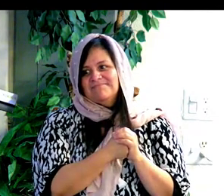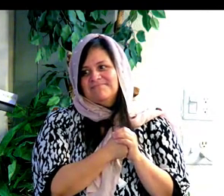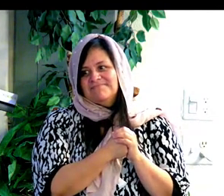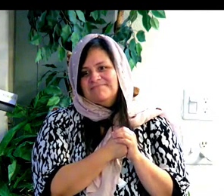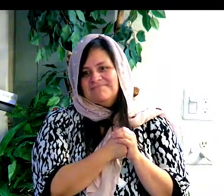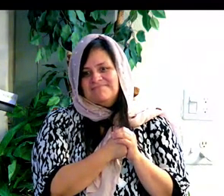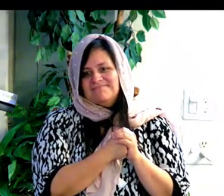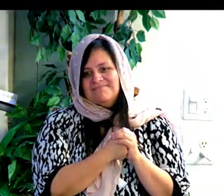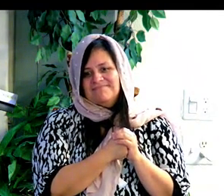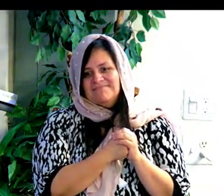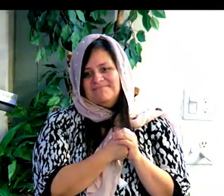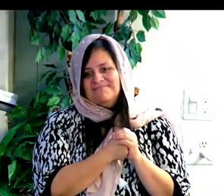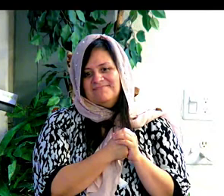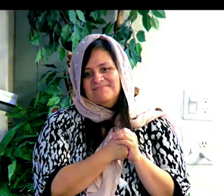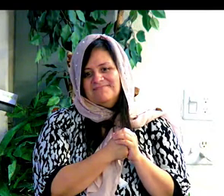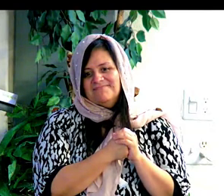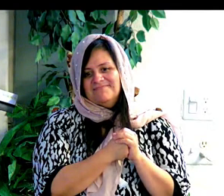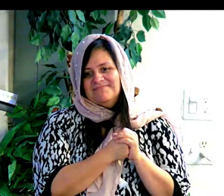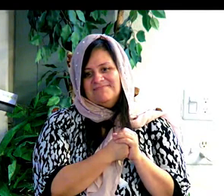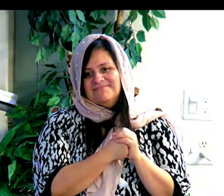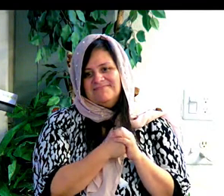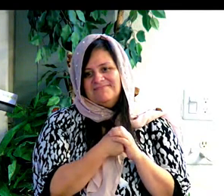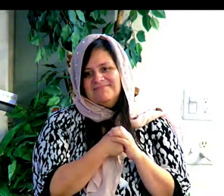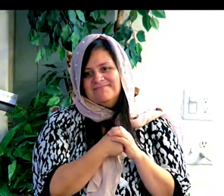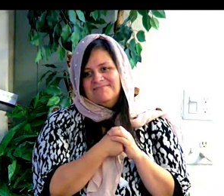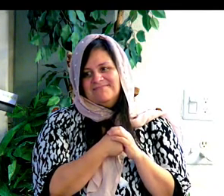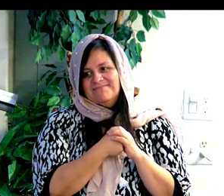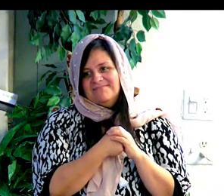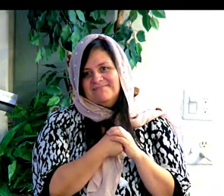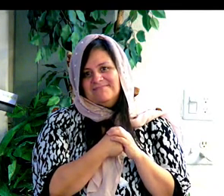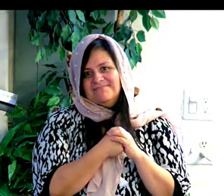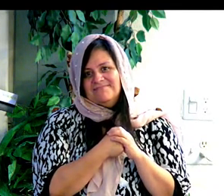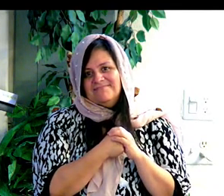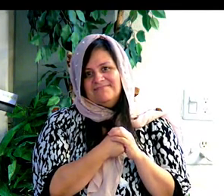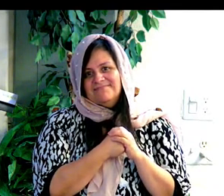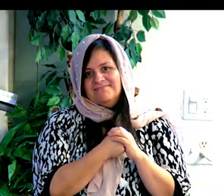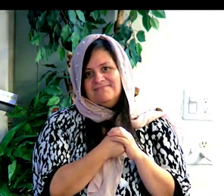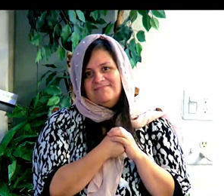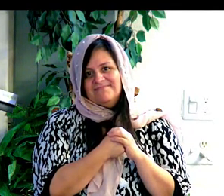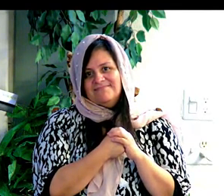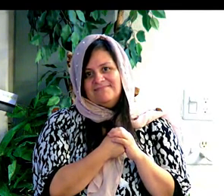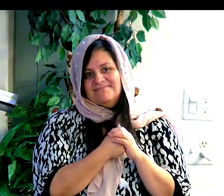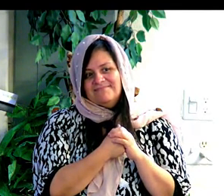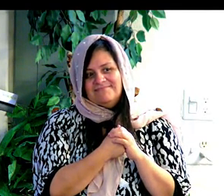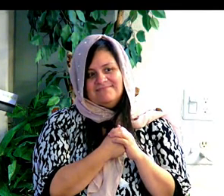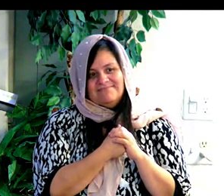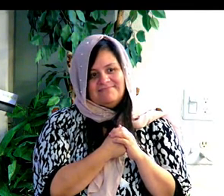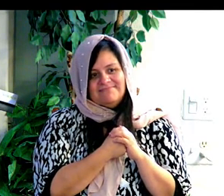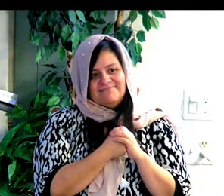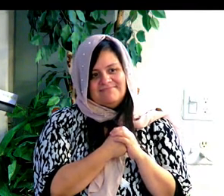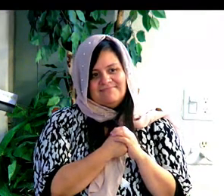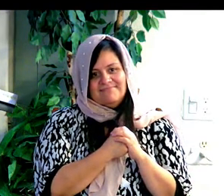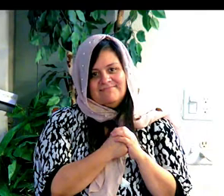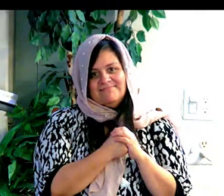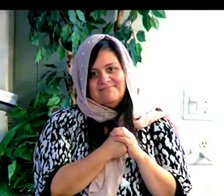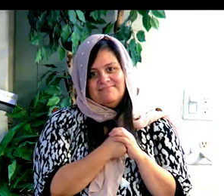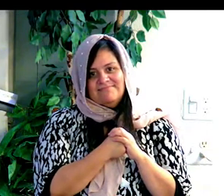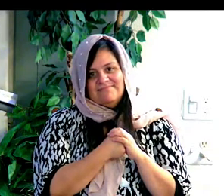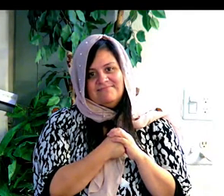She's just not anybody now, she's the bride. No, like a cualquier person, now she's the bride. And then you have this thing called the veil, right?